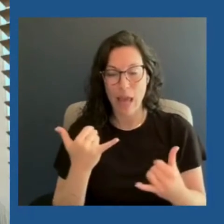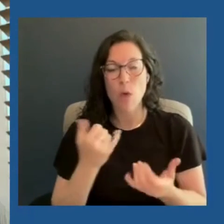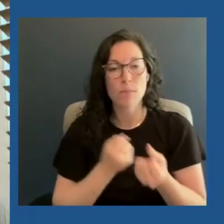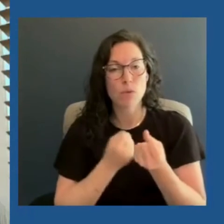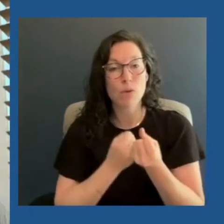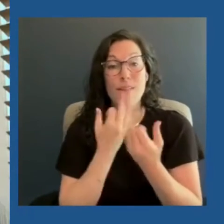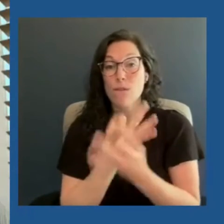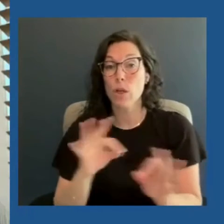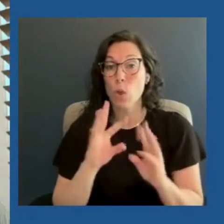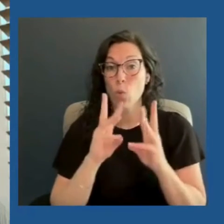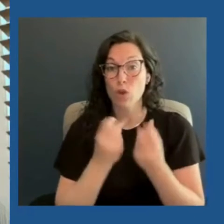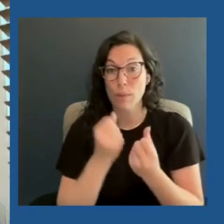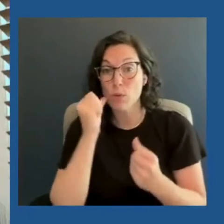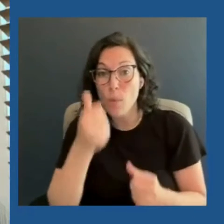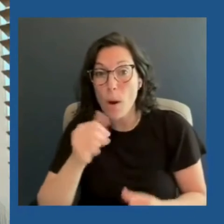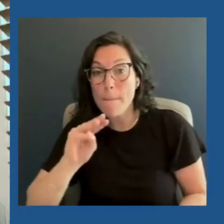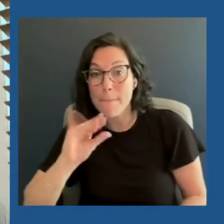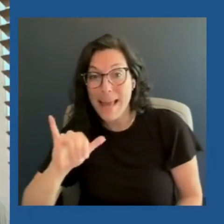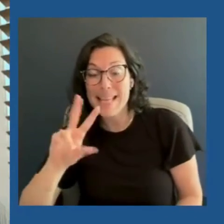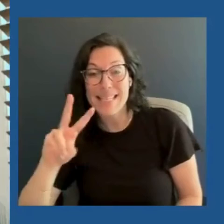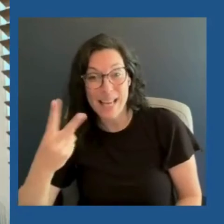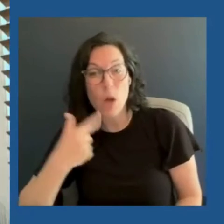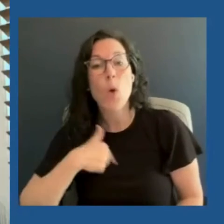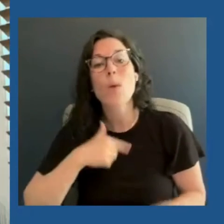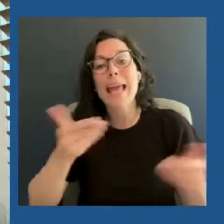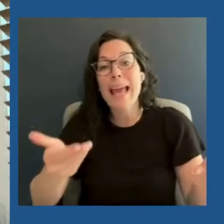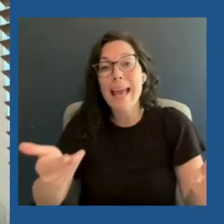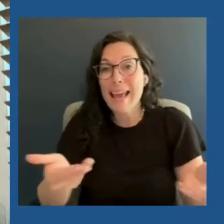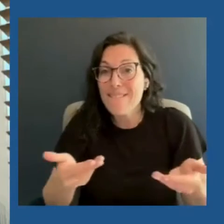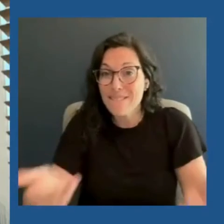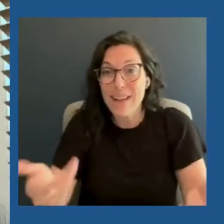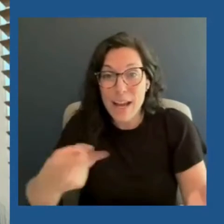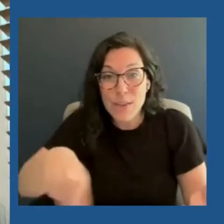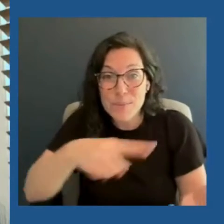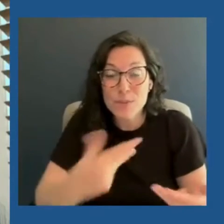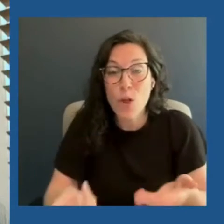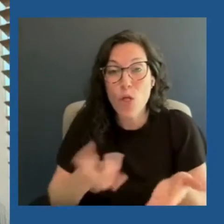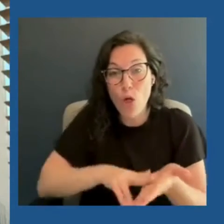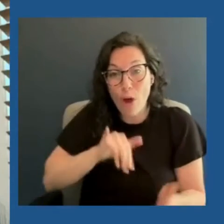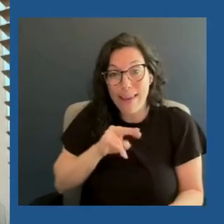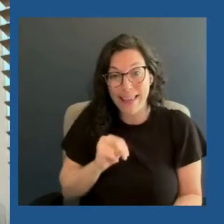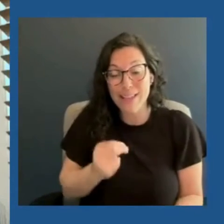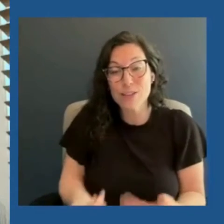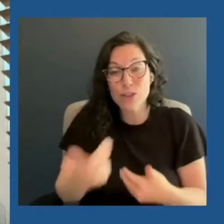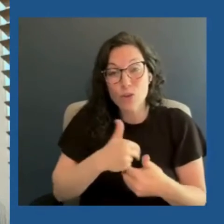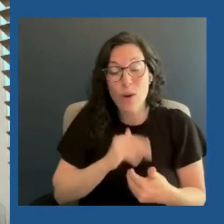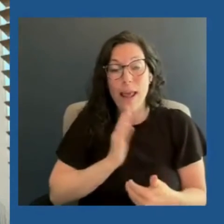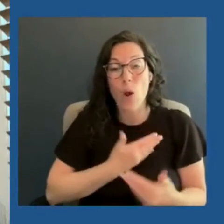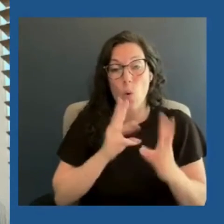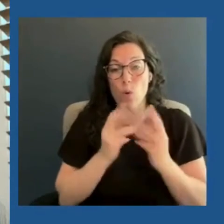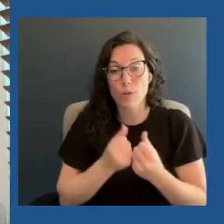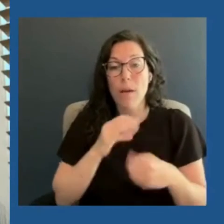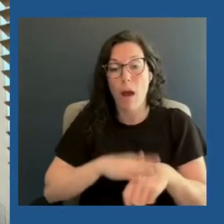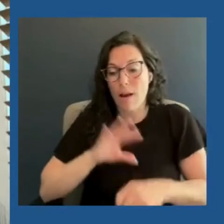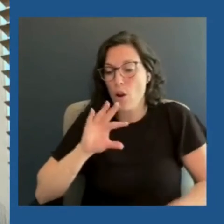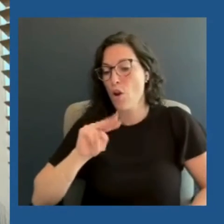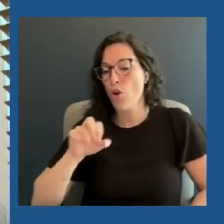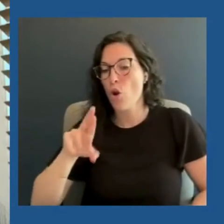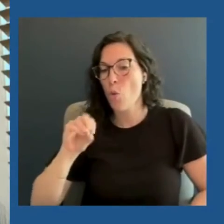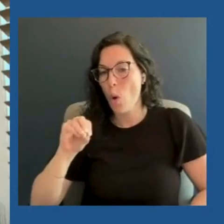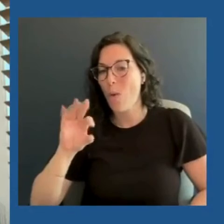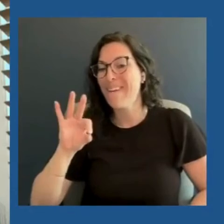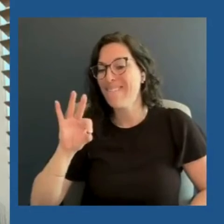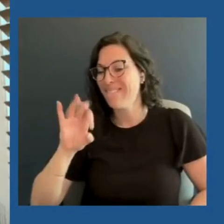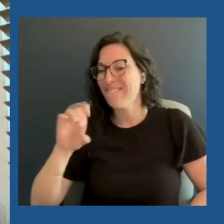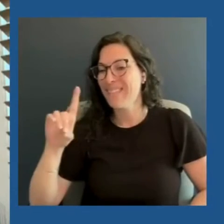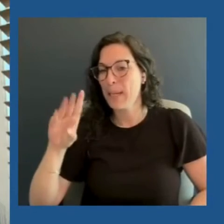tomorrow, May 2nd. We invite you to log in and join us for our workshop on neurofeedback. Neurofeedback